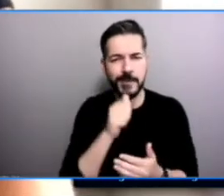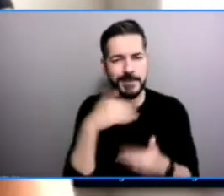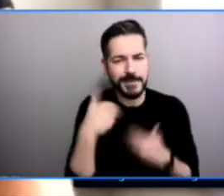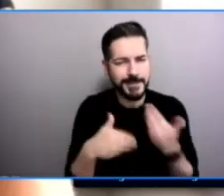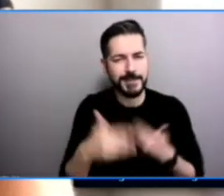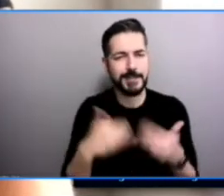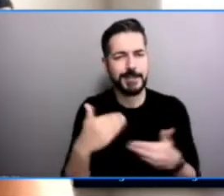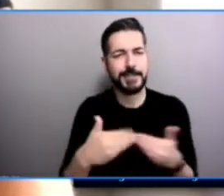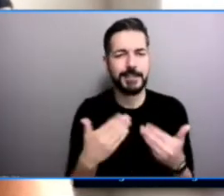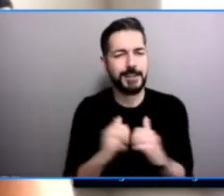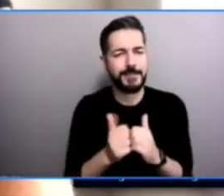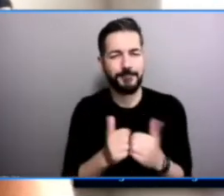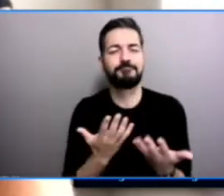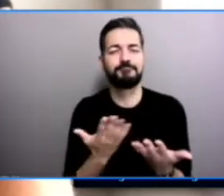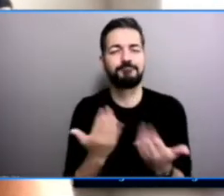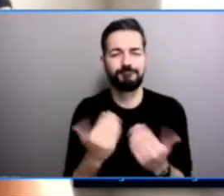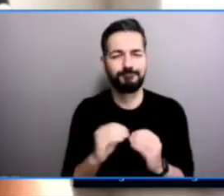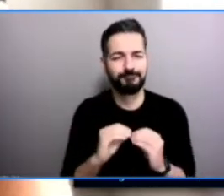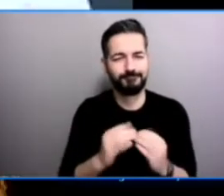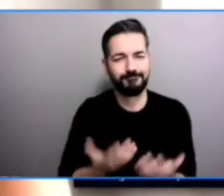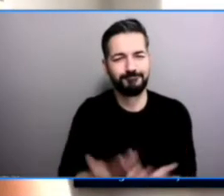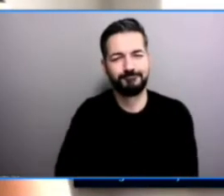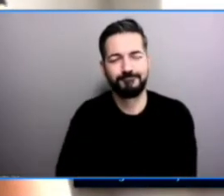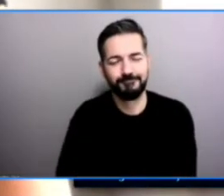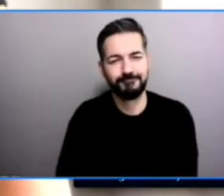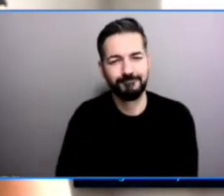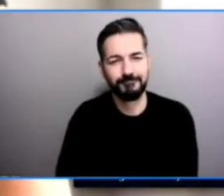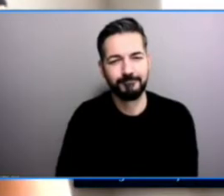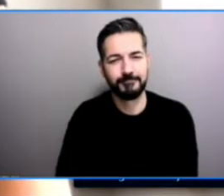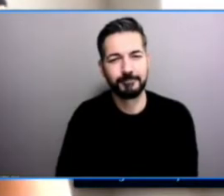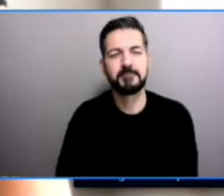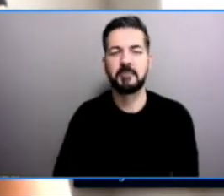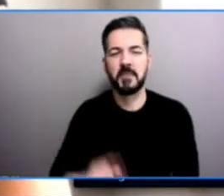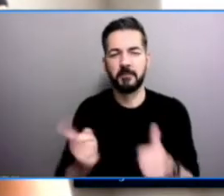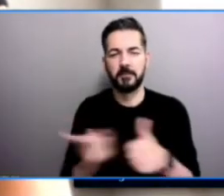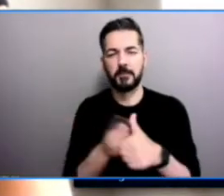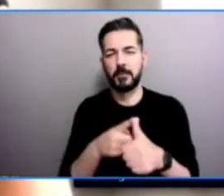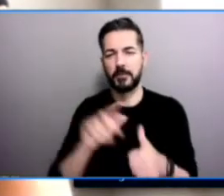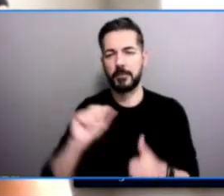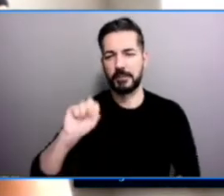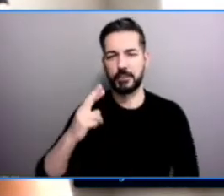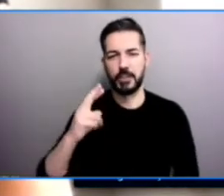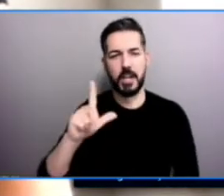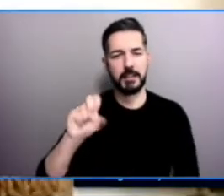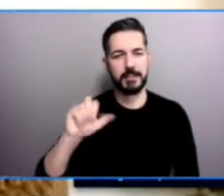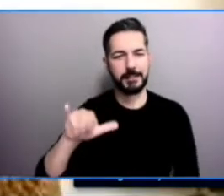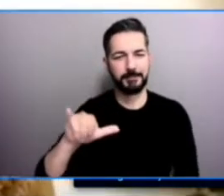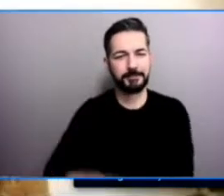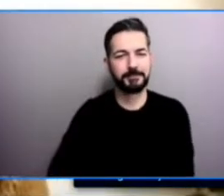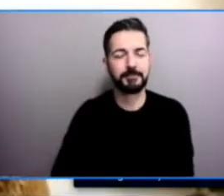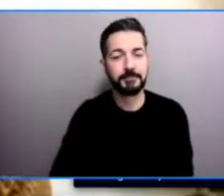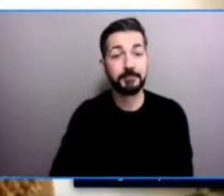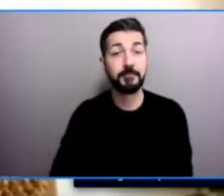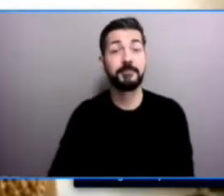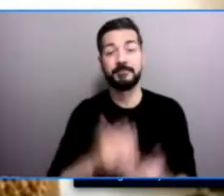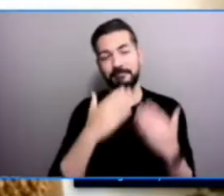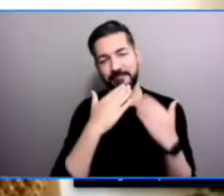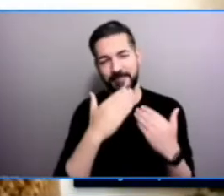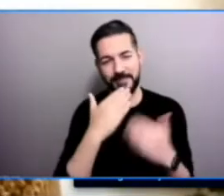BISC. And right now, we're going to meet 3 movement leaders who showed exceptional resilience and brilliance in their ability to adapt